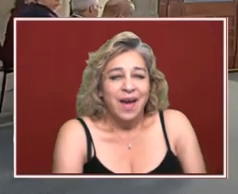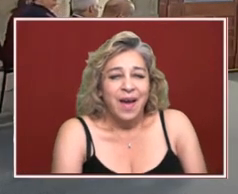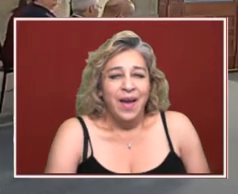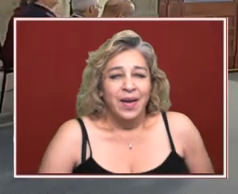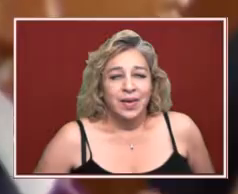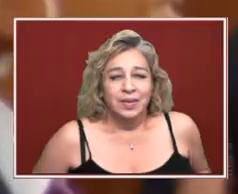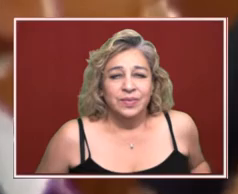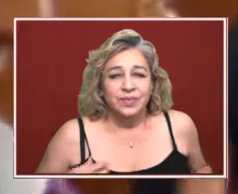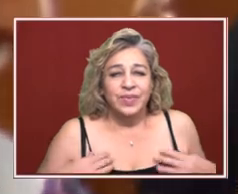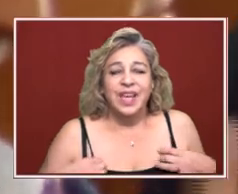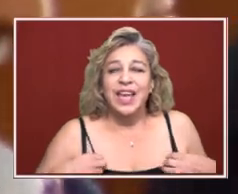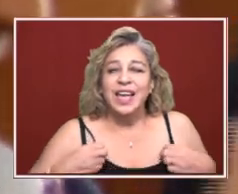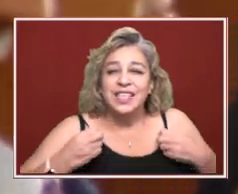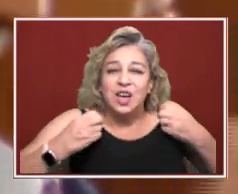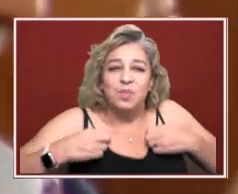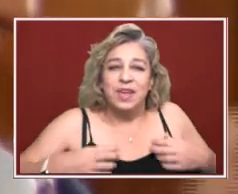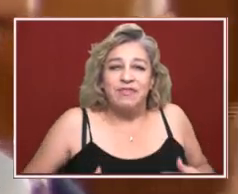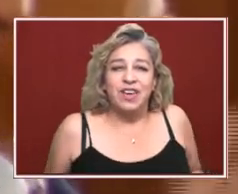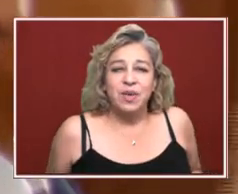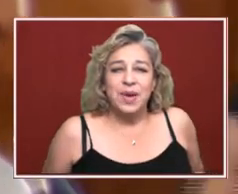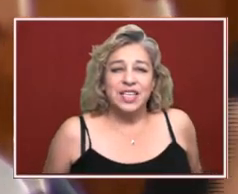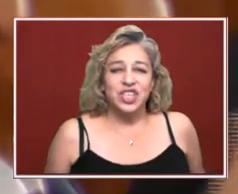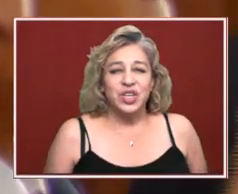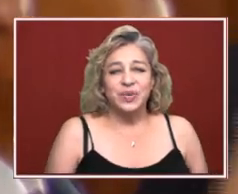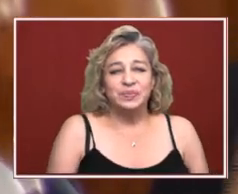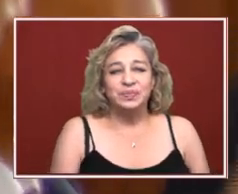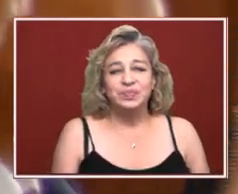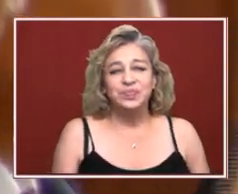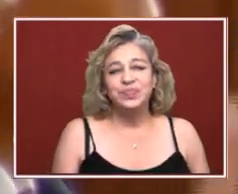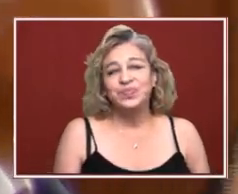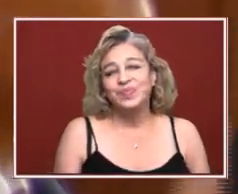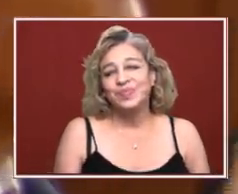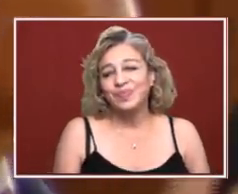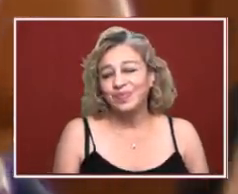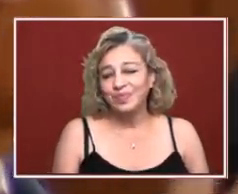Me ha ayudado mucho. He has helped me very much.